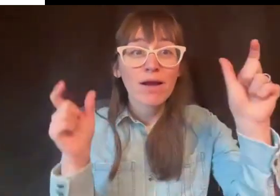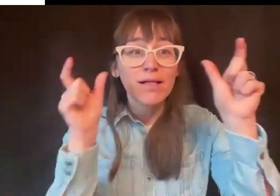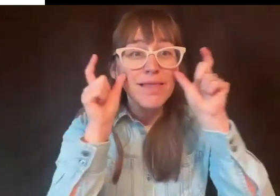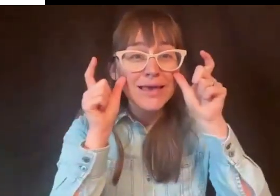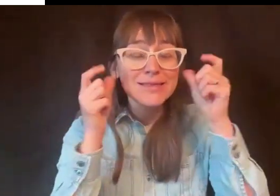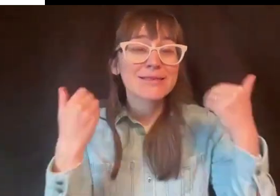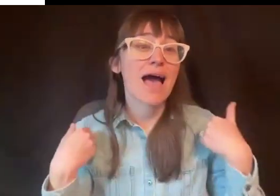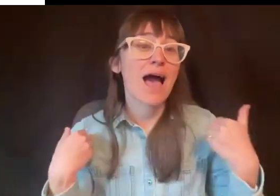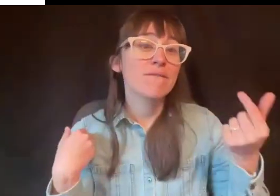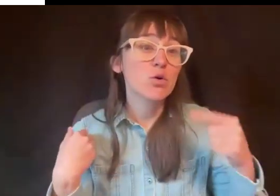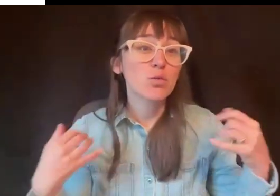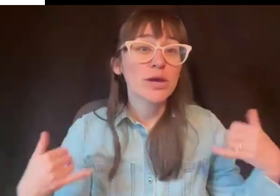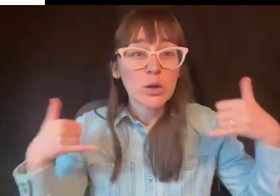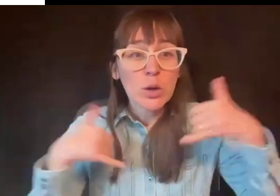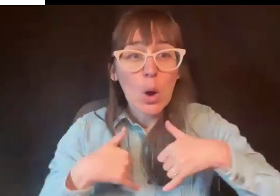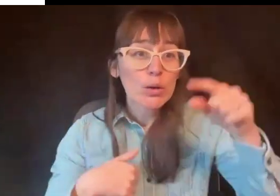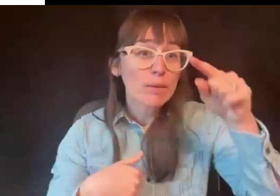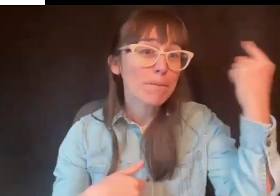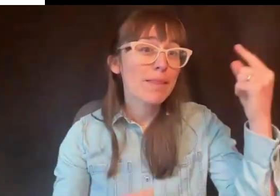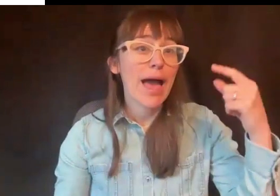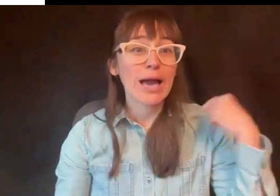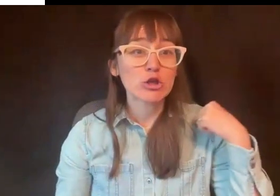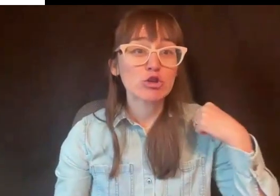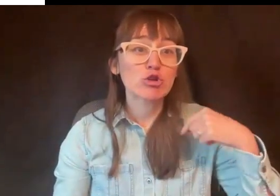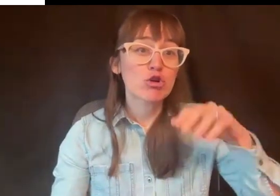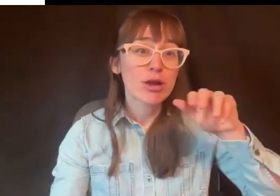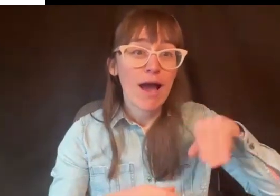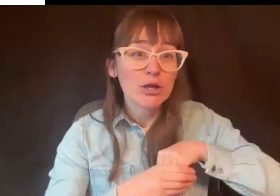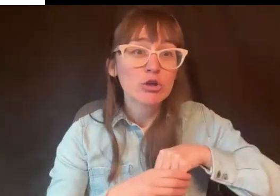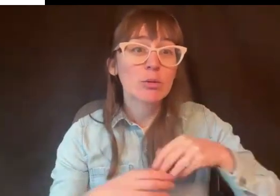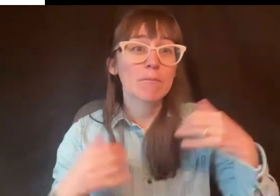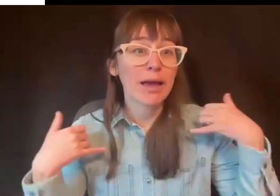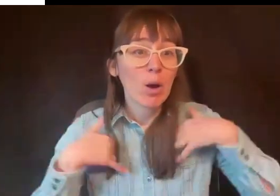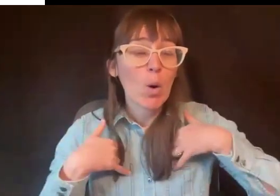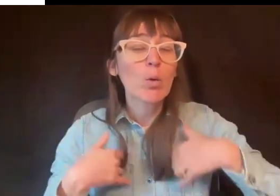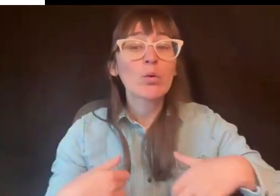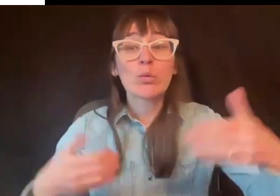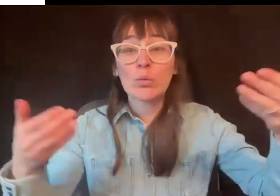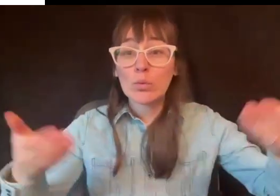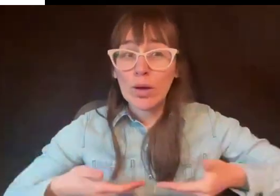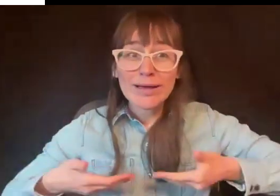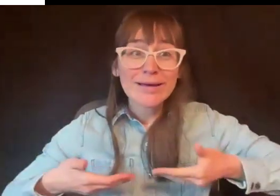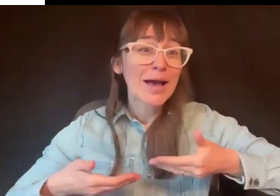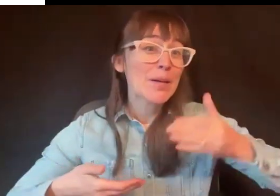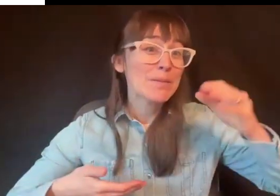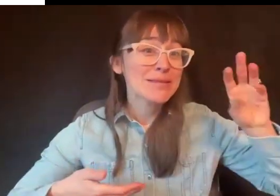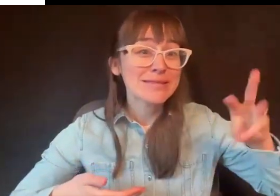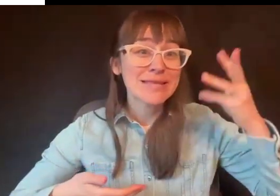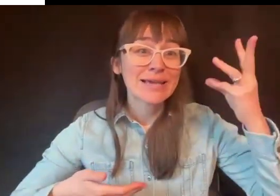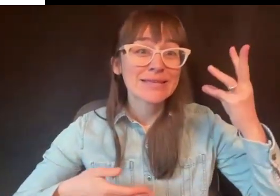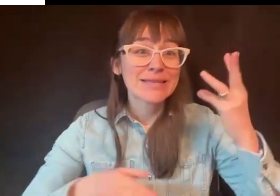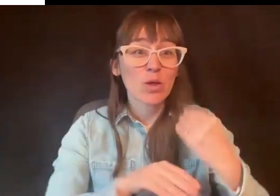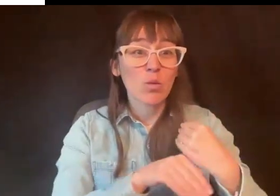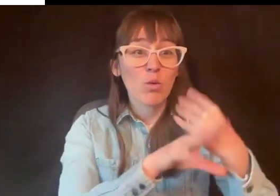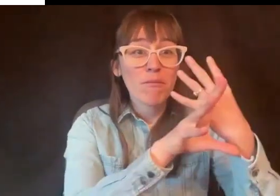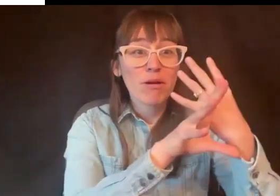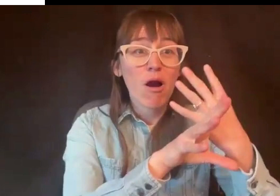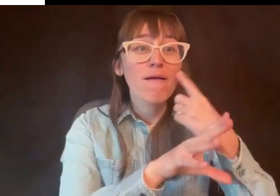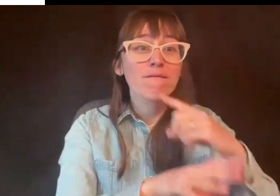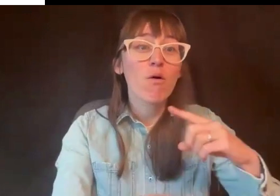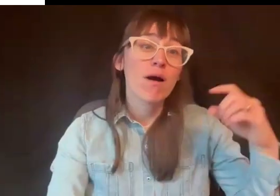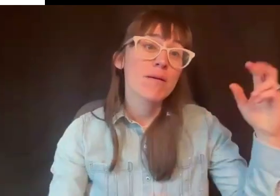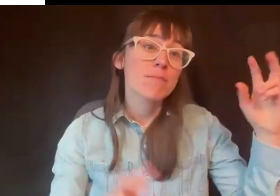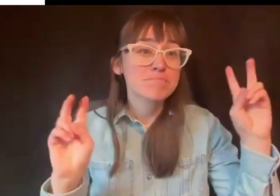and black shirt underneath. Welcome to our 6th webinar in the Back to Basics